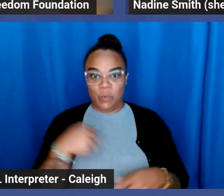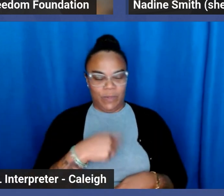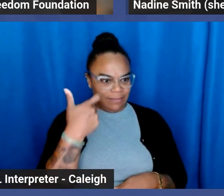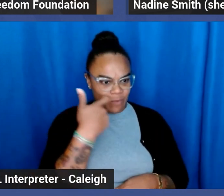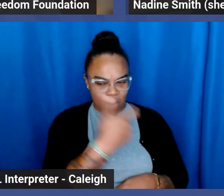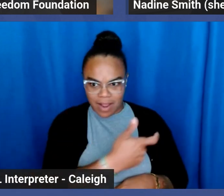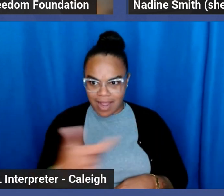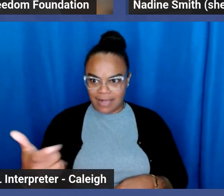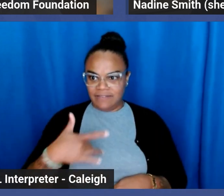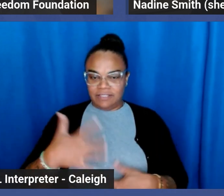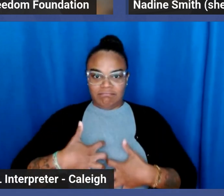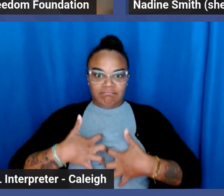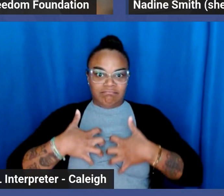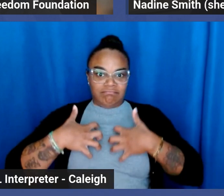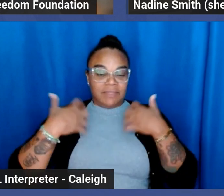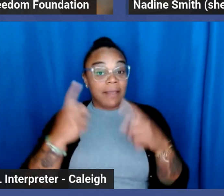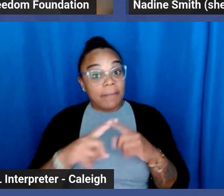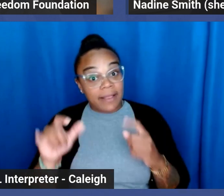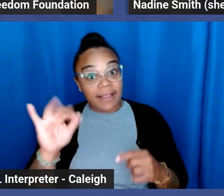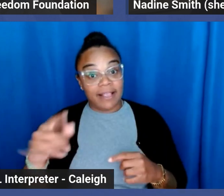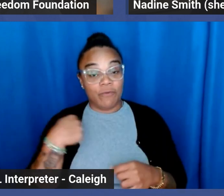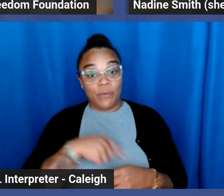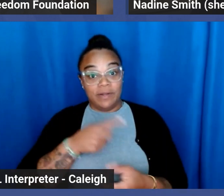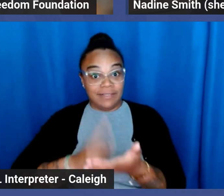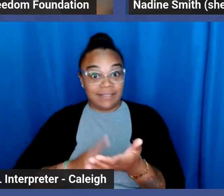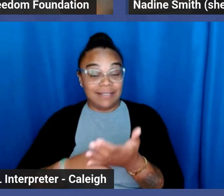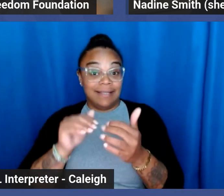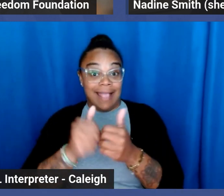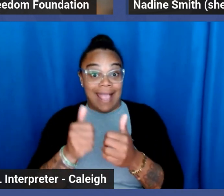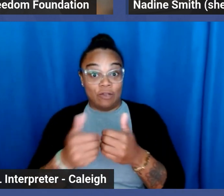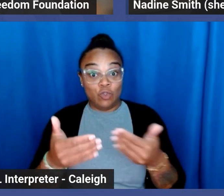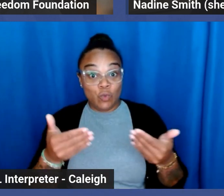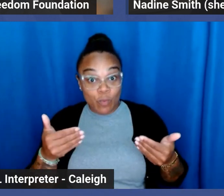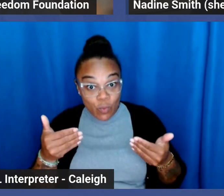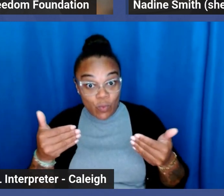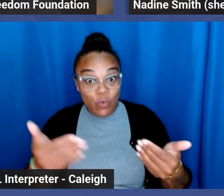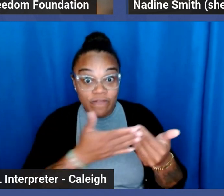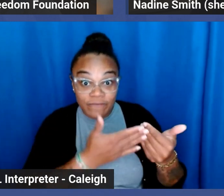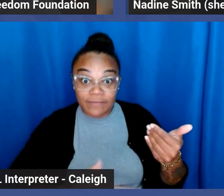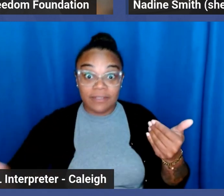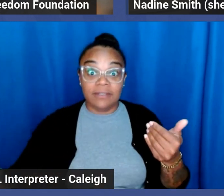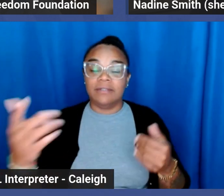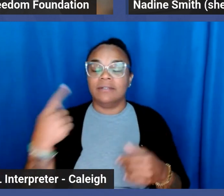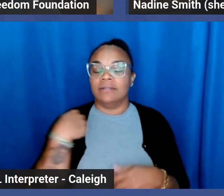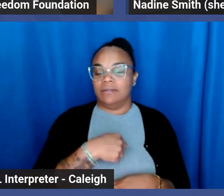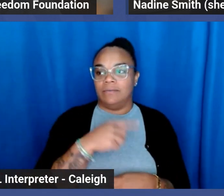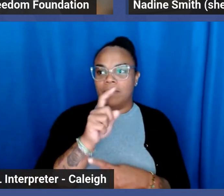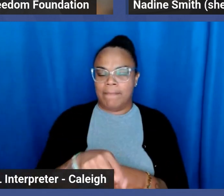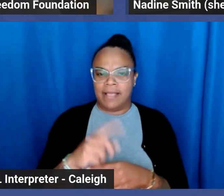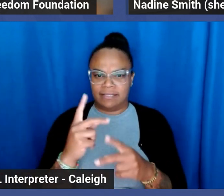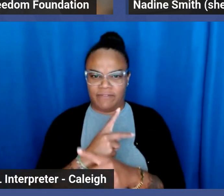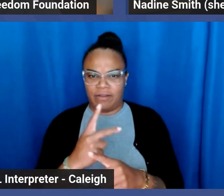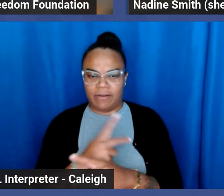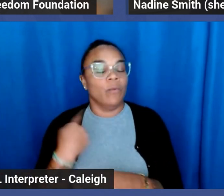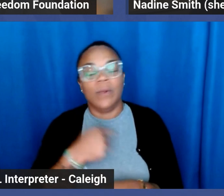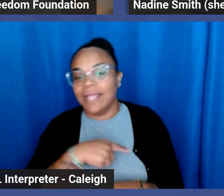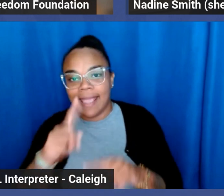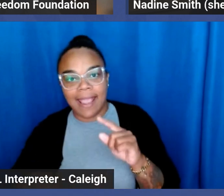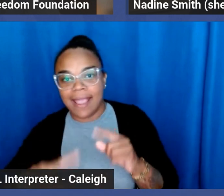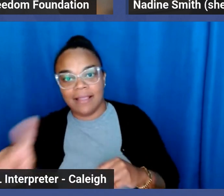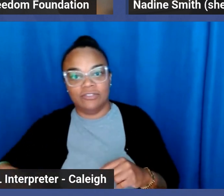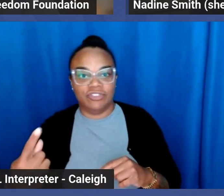that if we are talking about a way forward, we have to figure out, not bang our heads against the